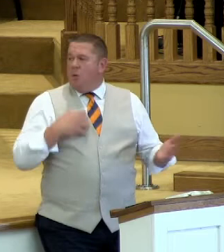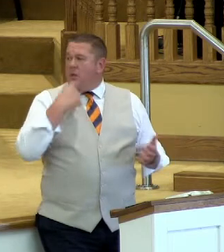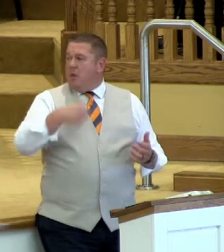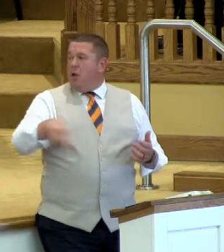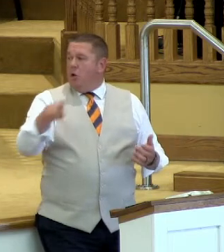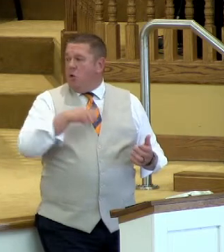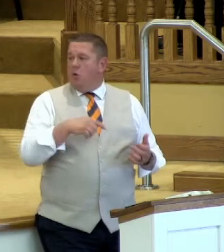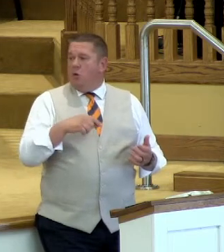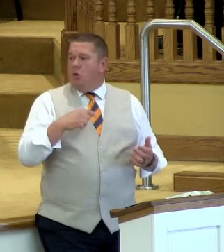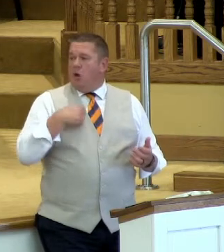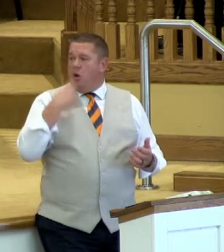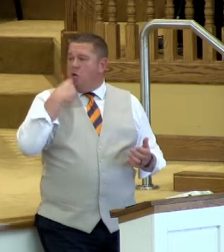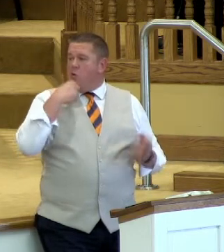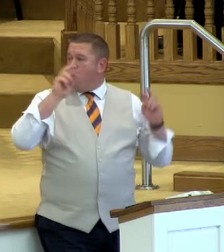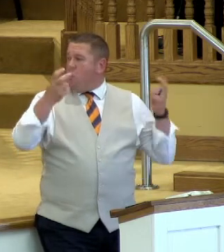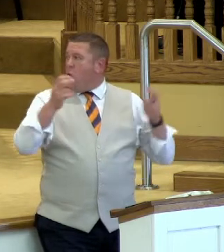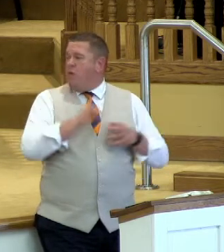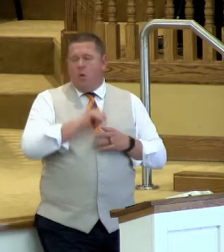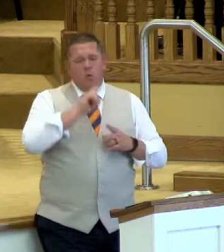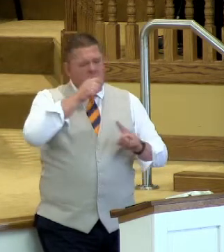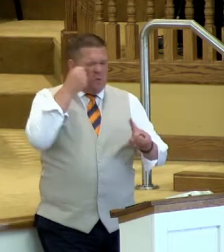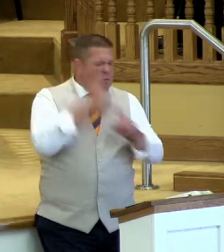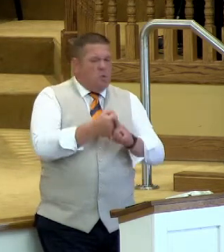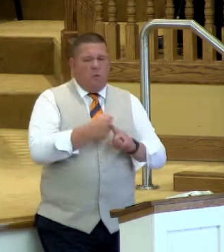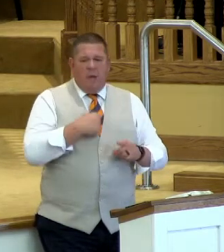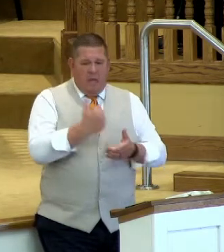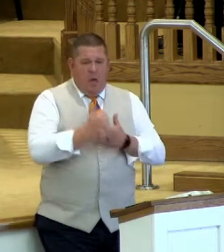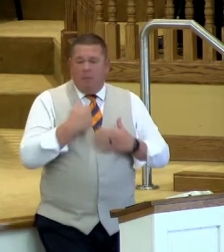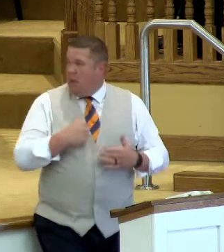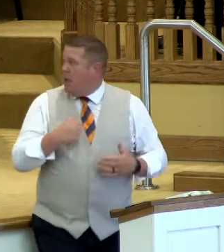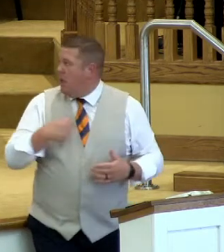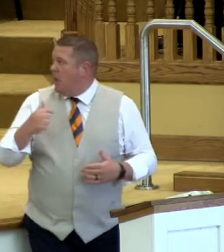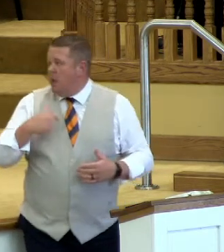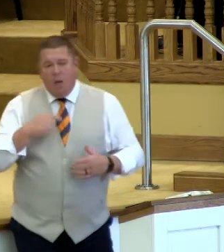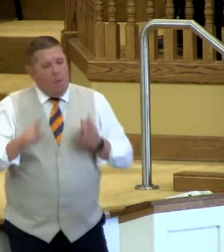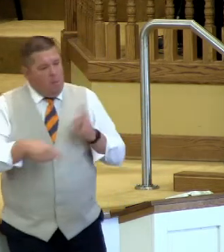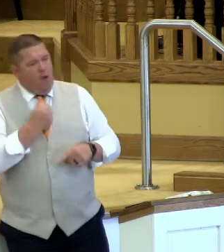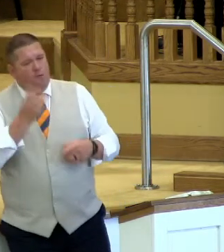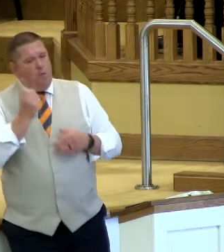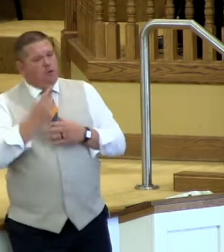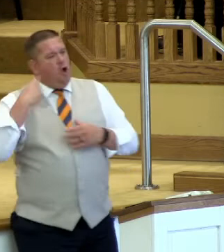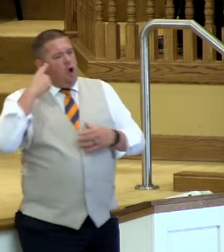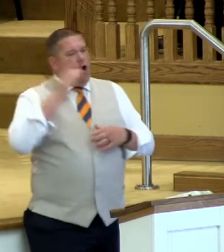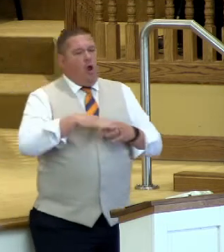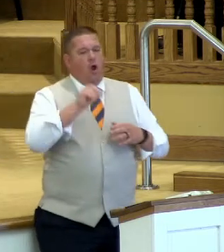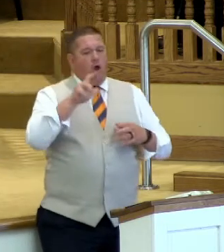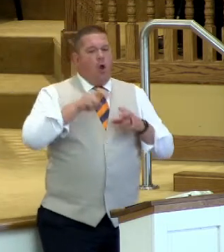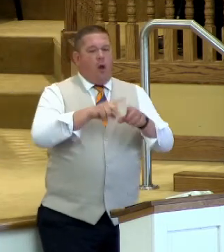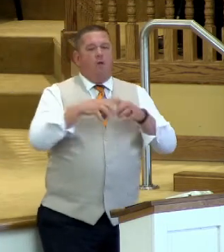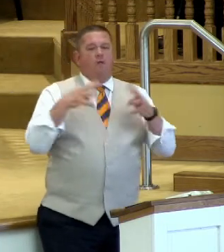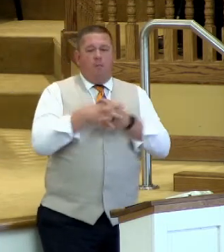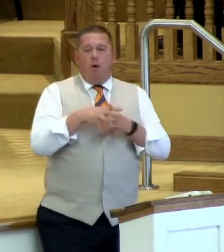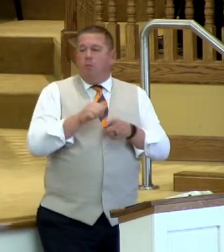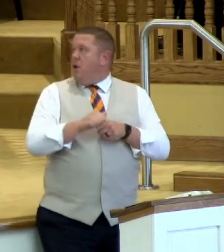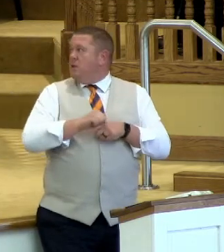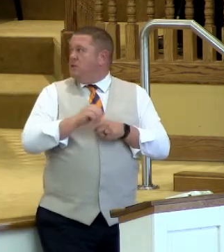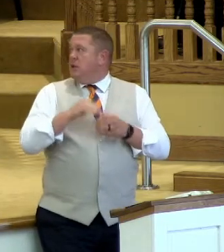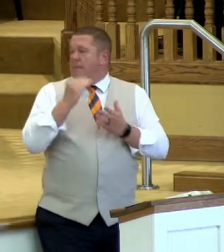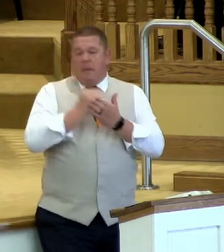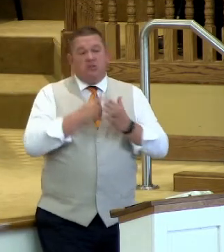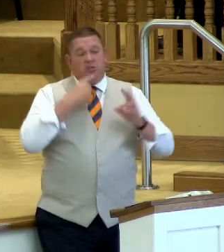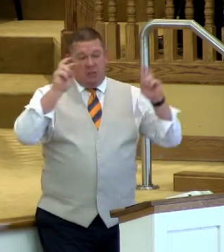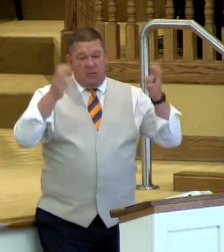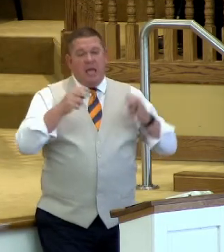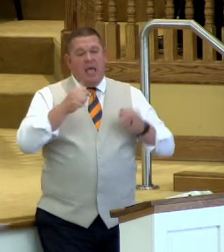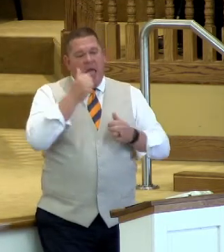want to tell you a quote I've heard recently that really helped me. I heard it about a few weeks ago on the car ride to football practice in a message. It